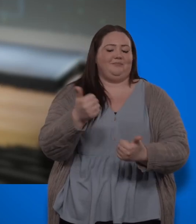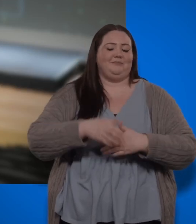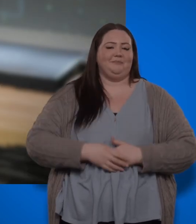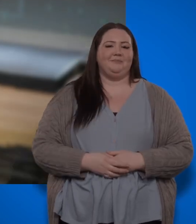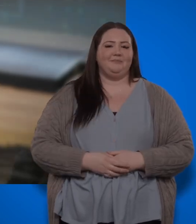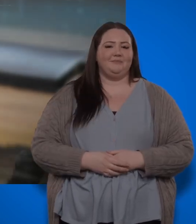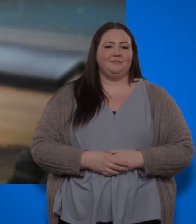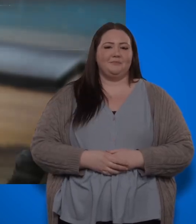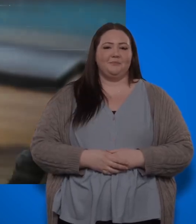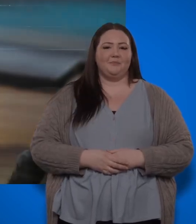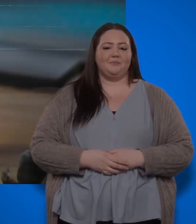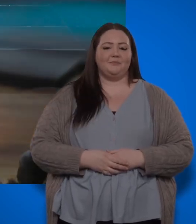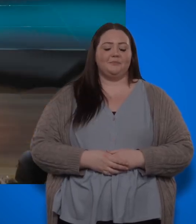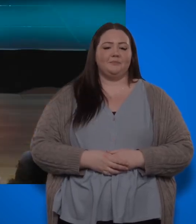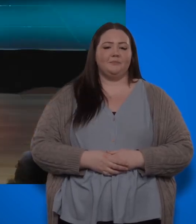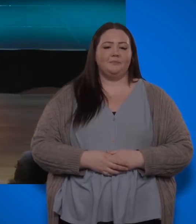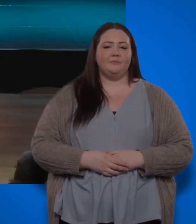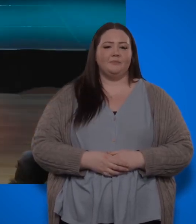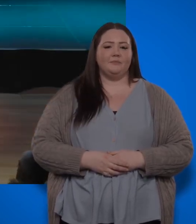lecture.